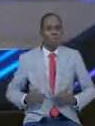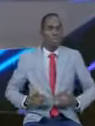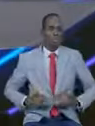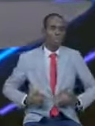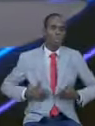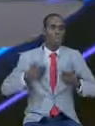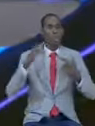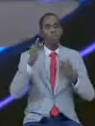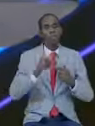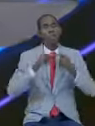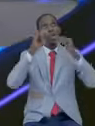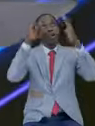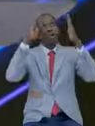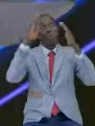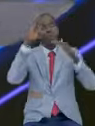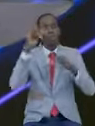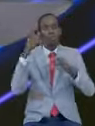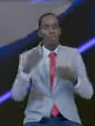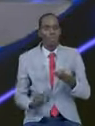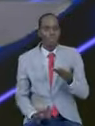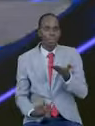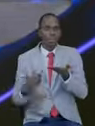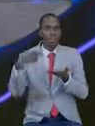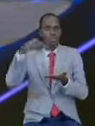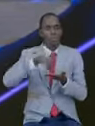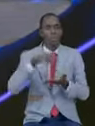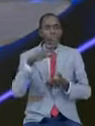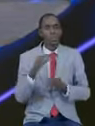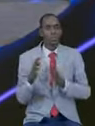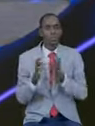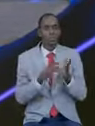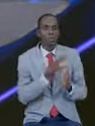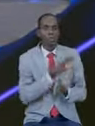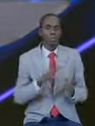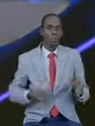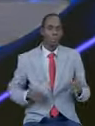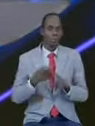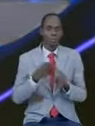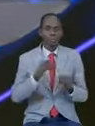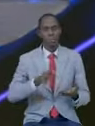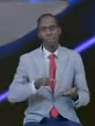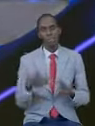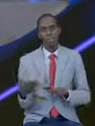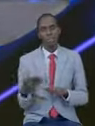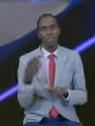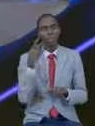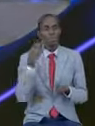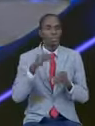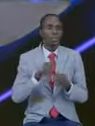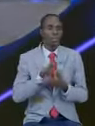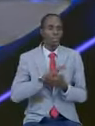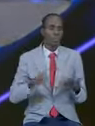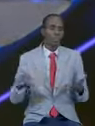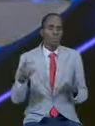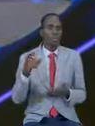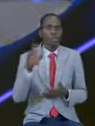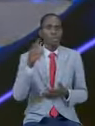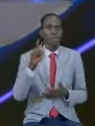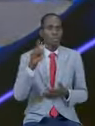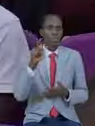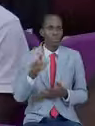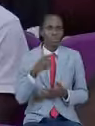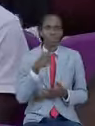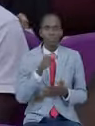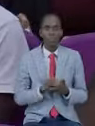of Jesus Christ from the dead. Verse 23, it tells us the consequence, being born